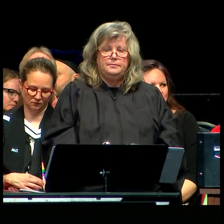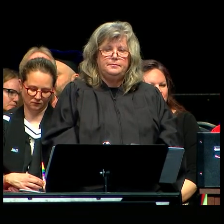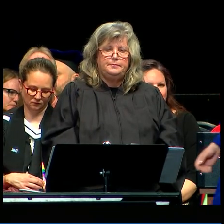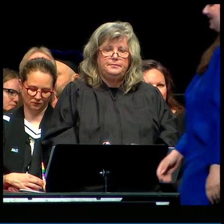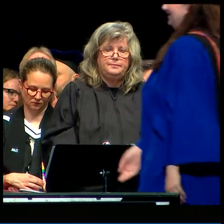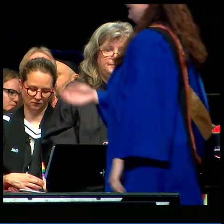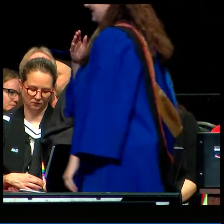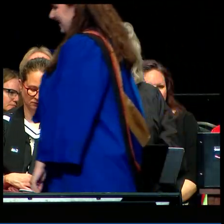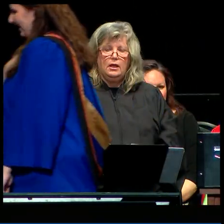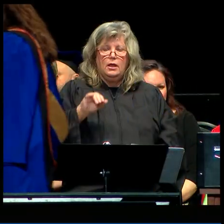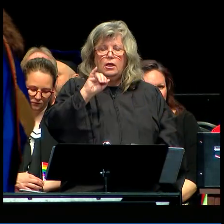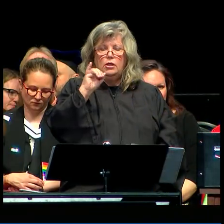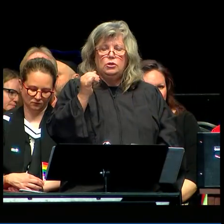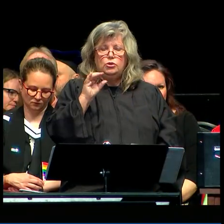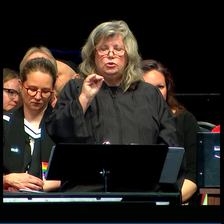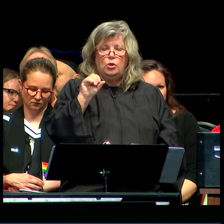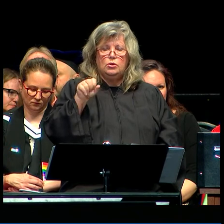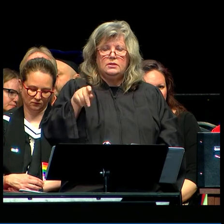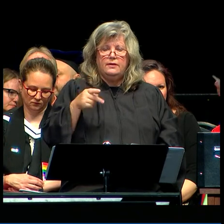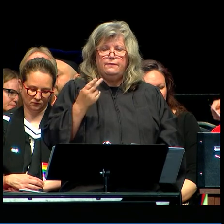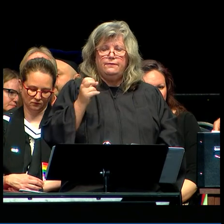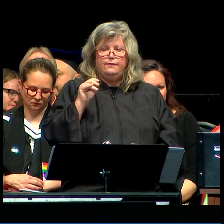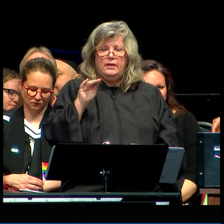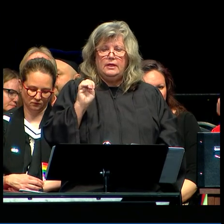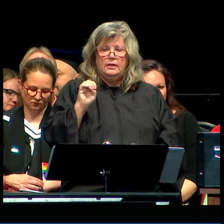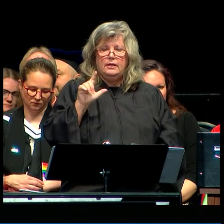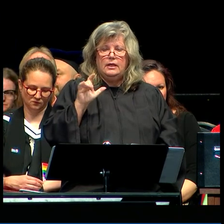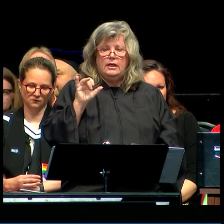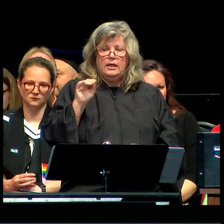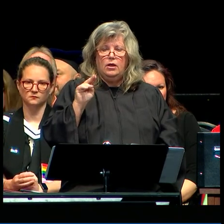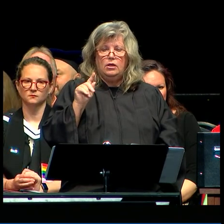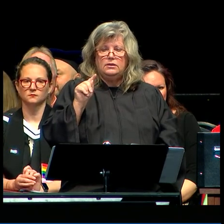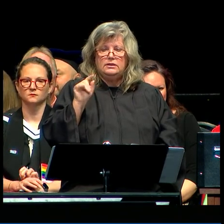Josephine Leonti, with distinction.